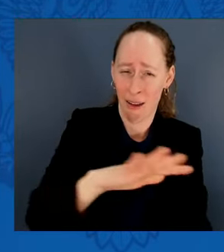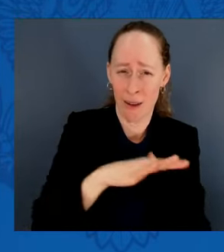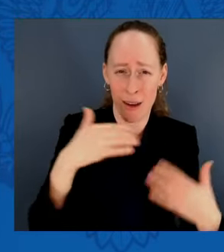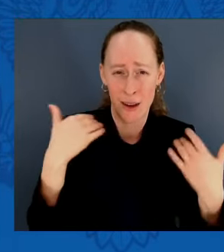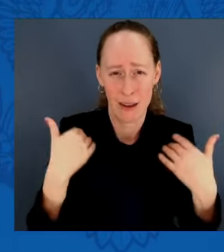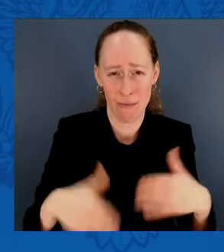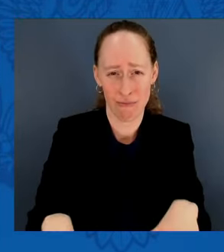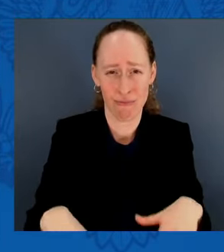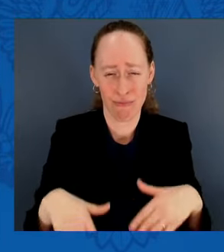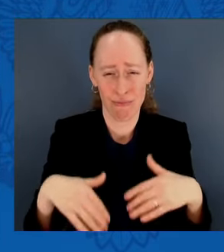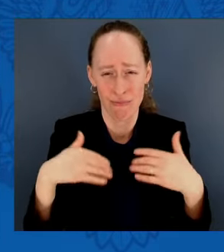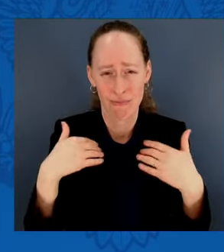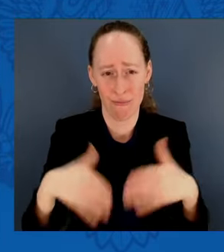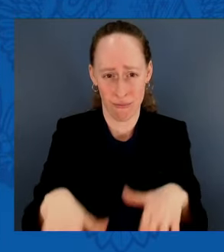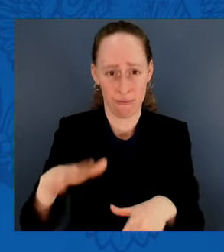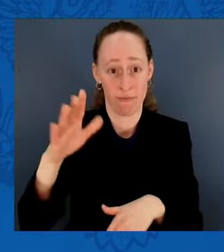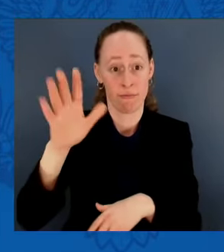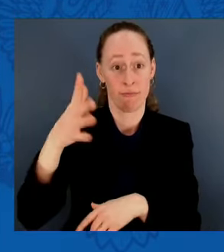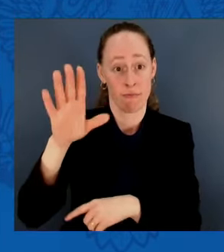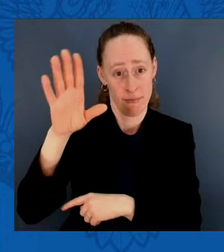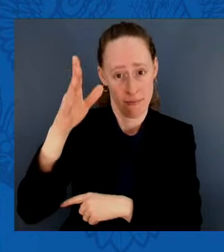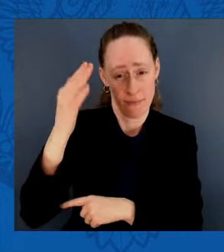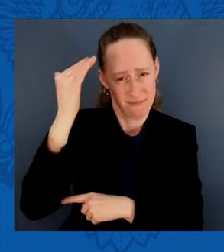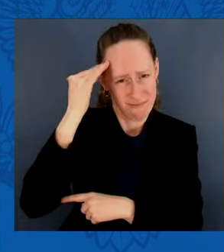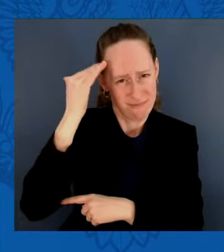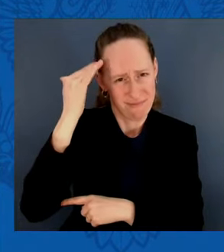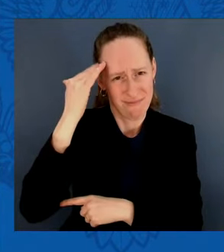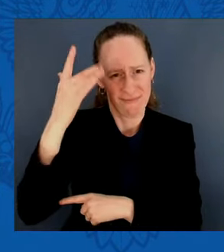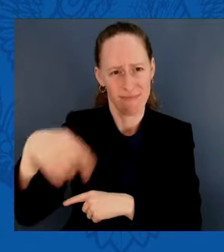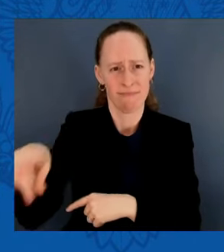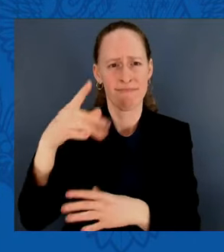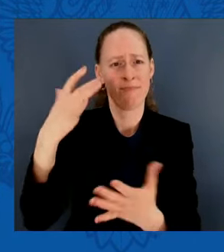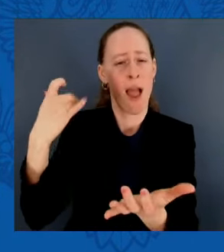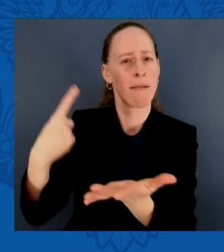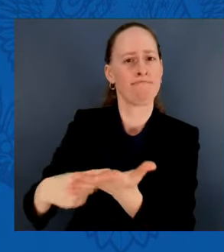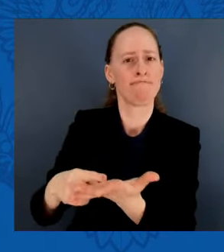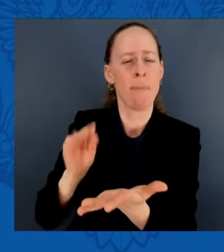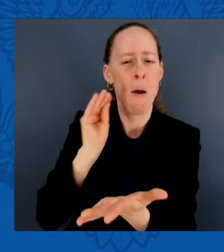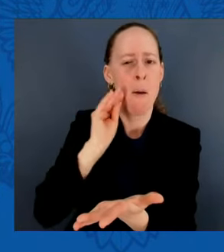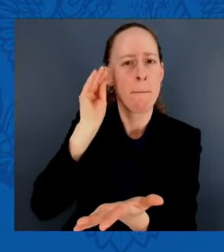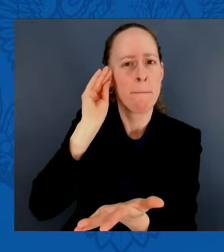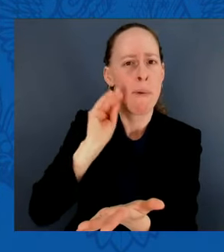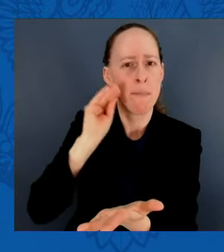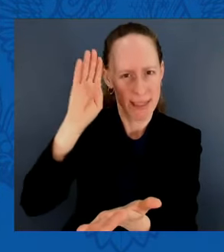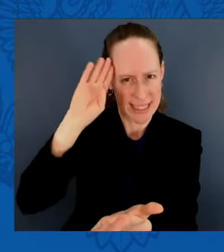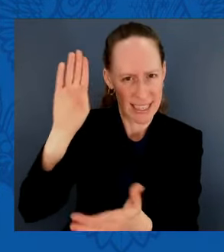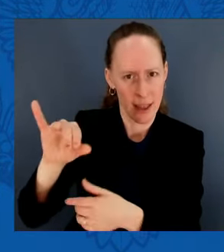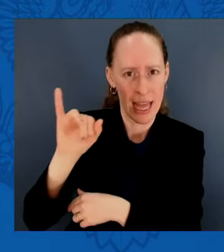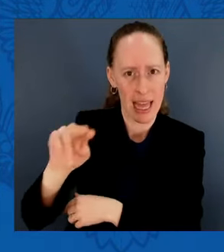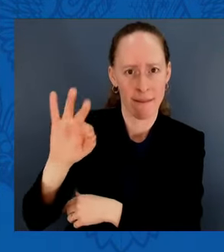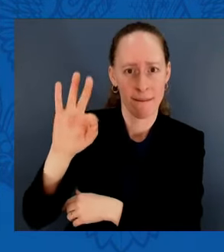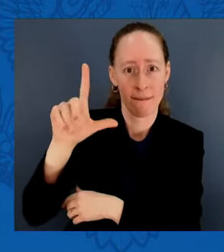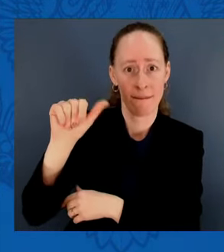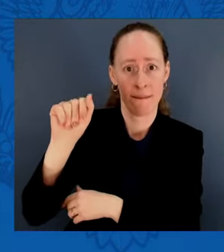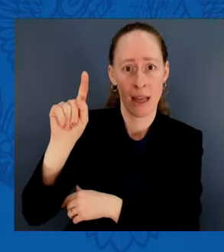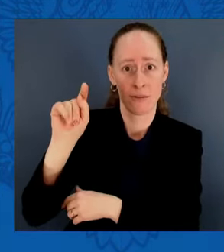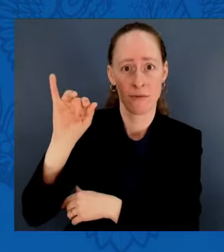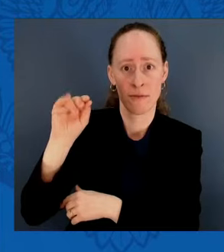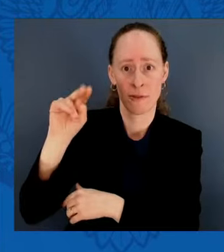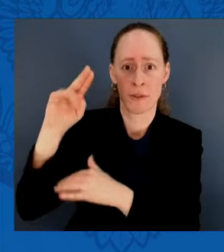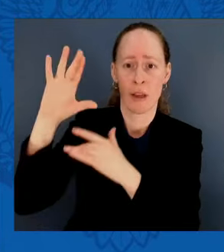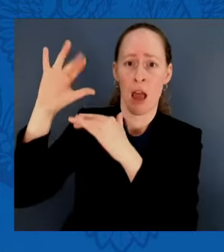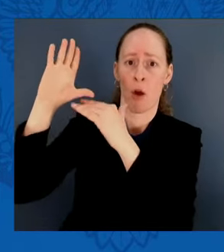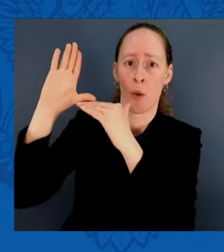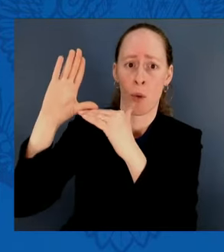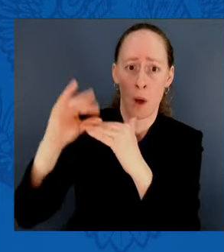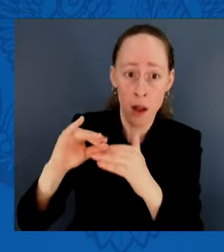well, and the Fed acknowledges that. But I'm not waiting. I want to provide an annual tax credit that will give